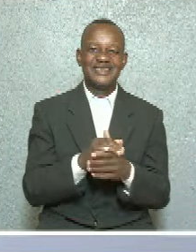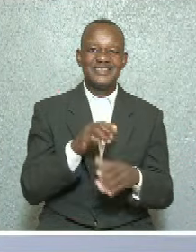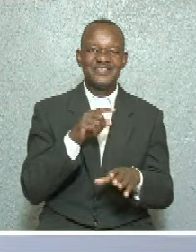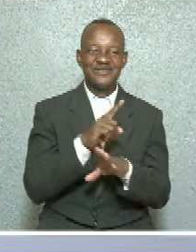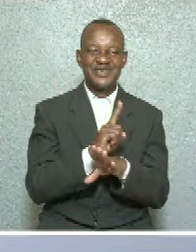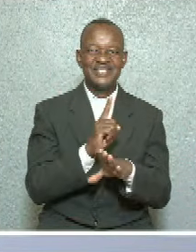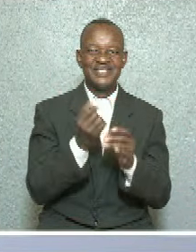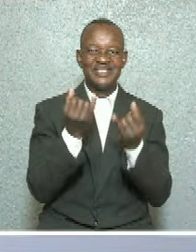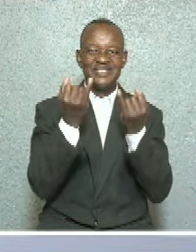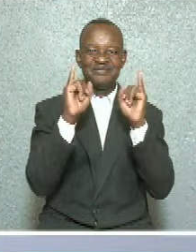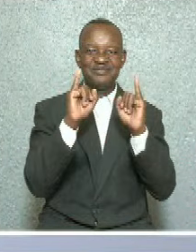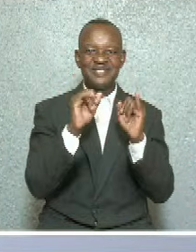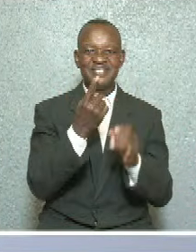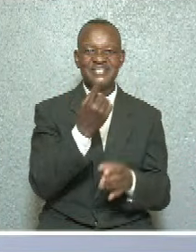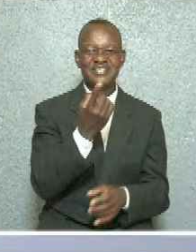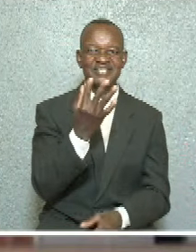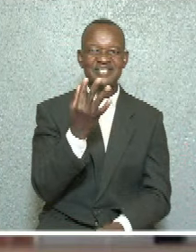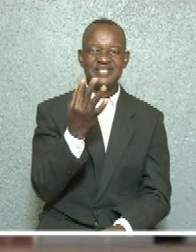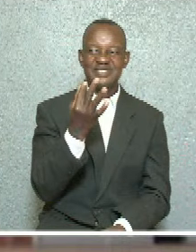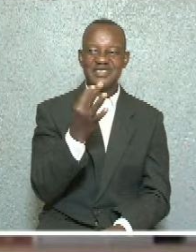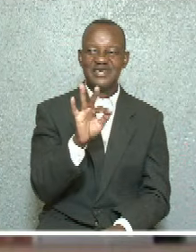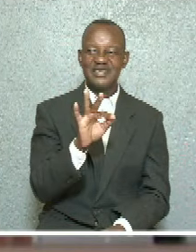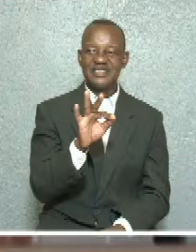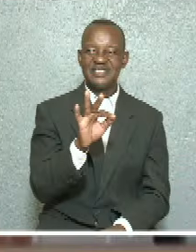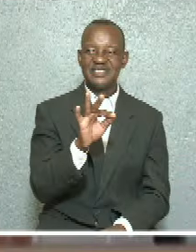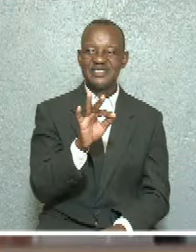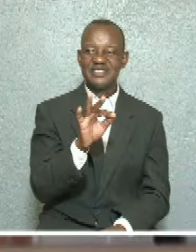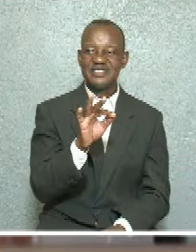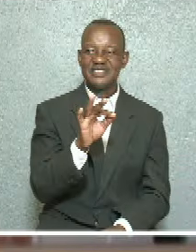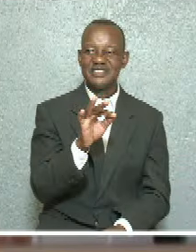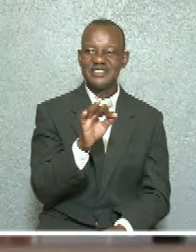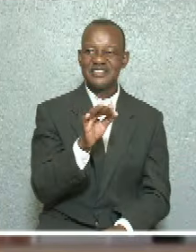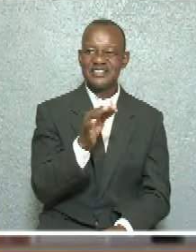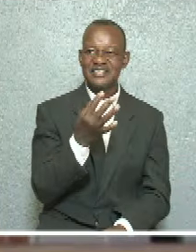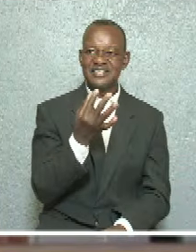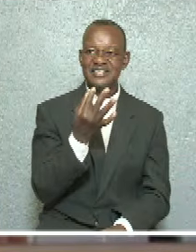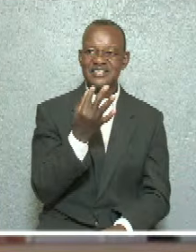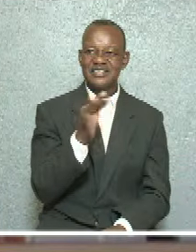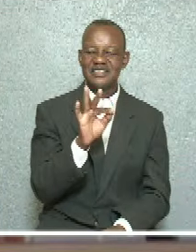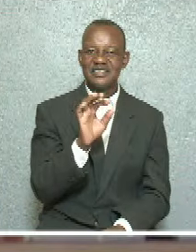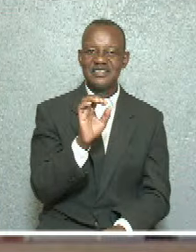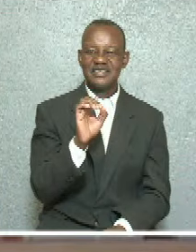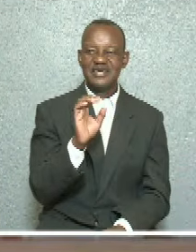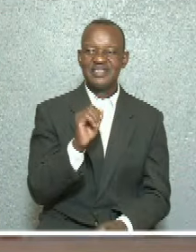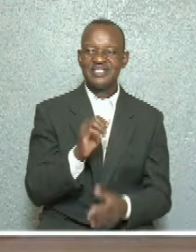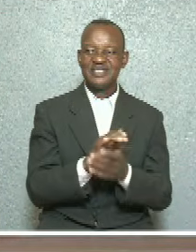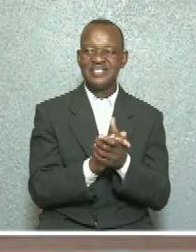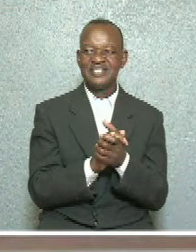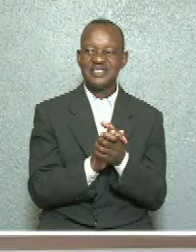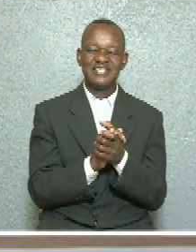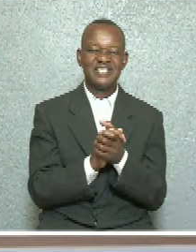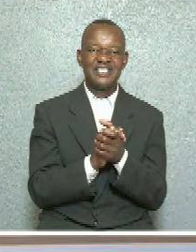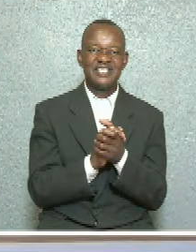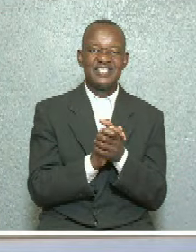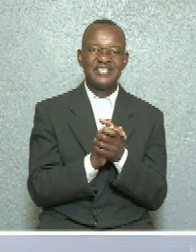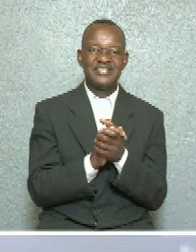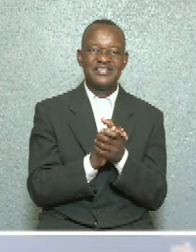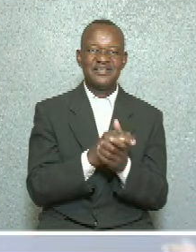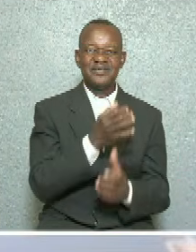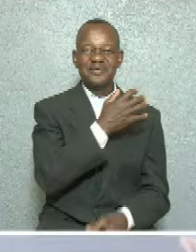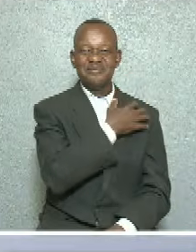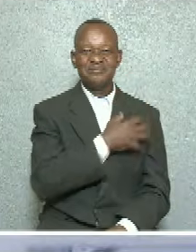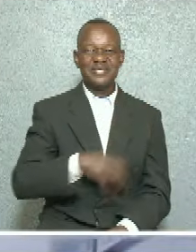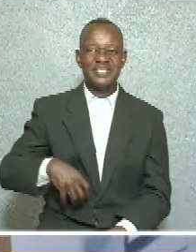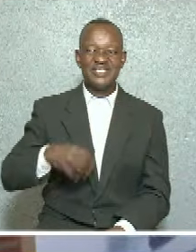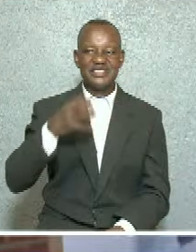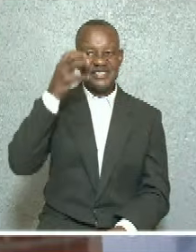our fellow leaders would held up our country flag freely, and it was the day we